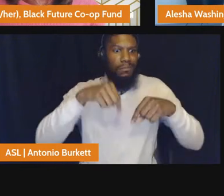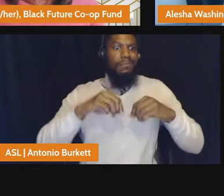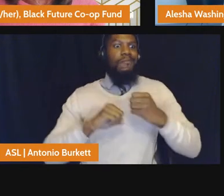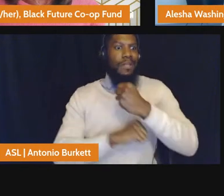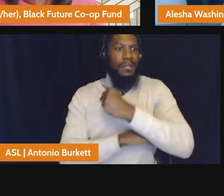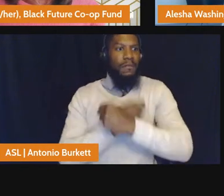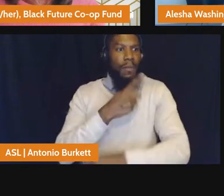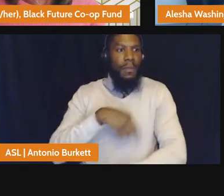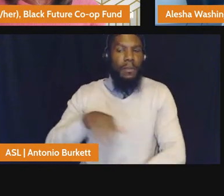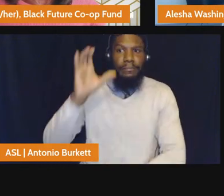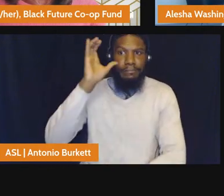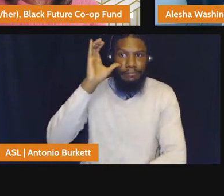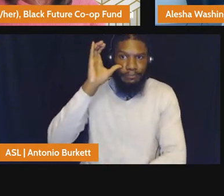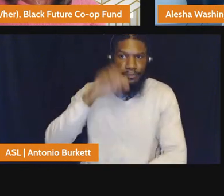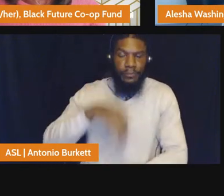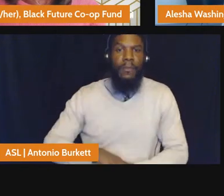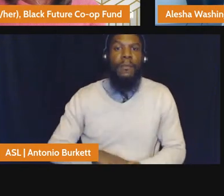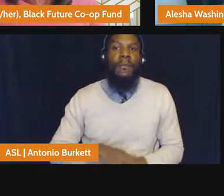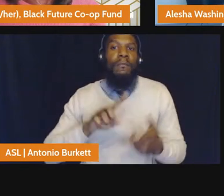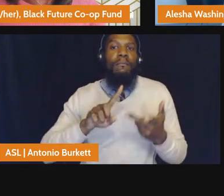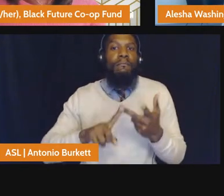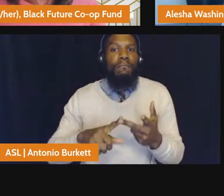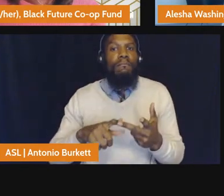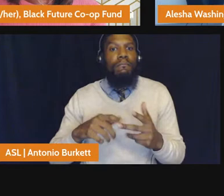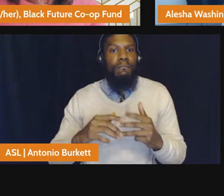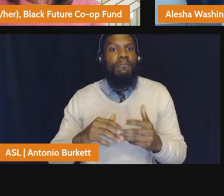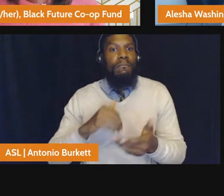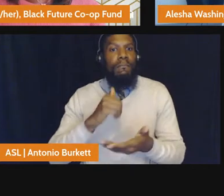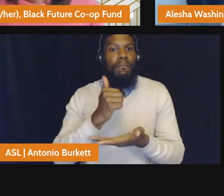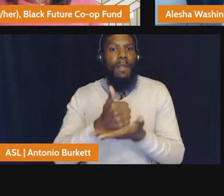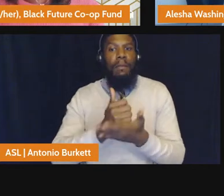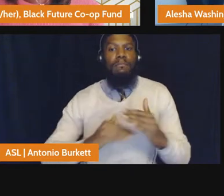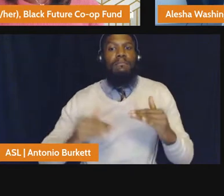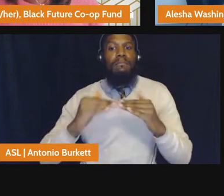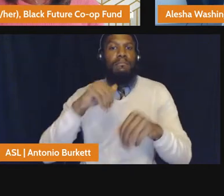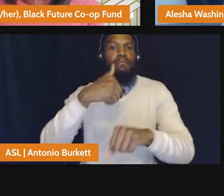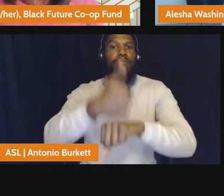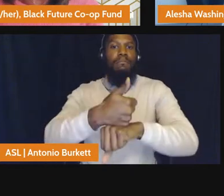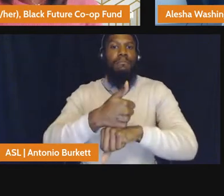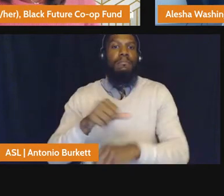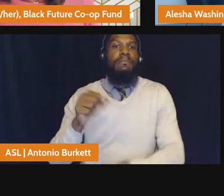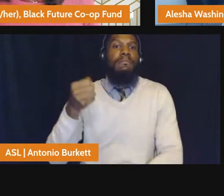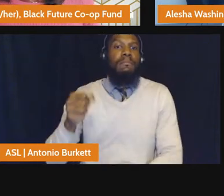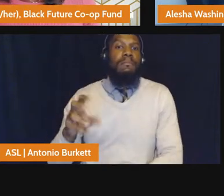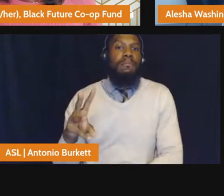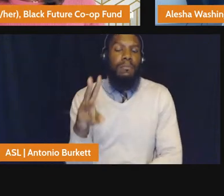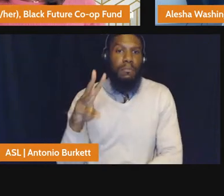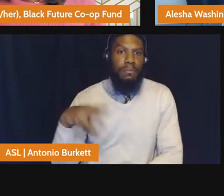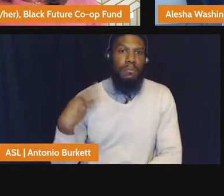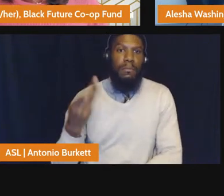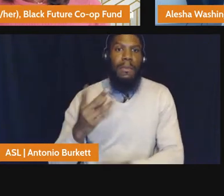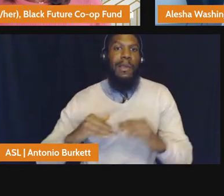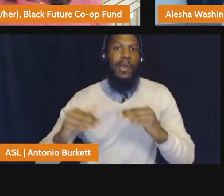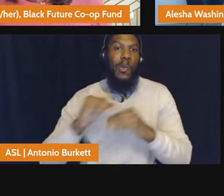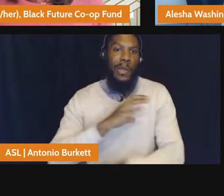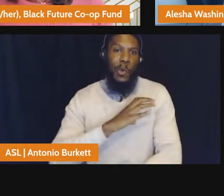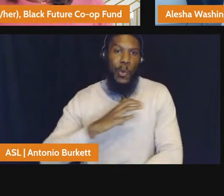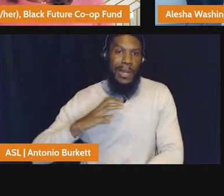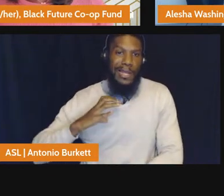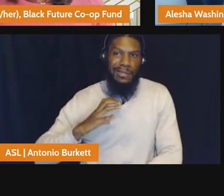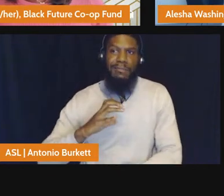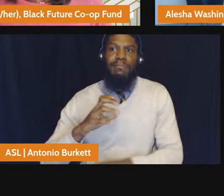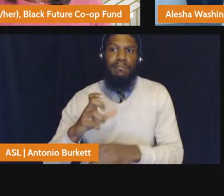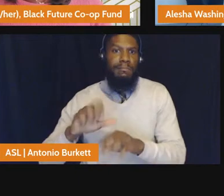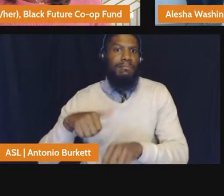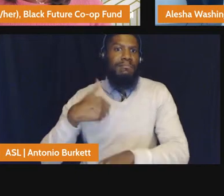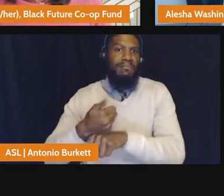I also helped co-create Southwest Washington Equity Coalition, which did a series of learnings